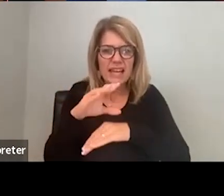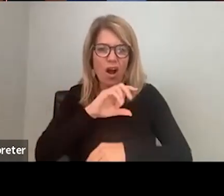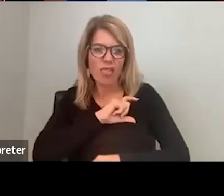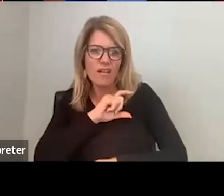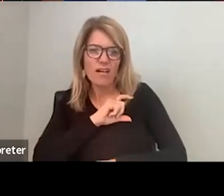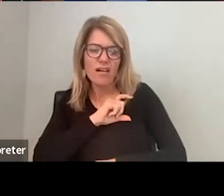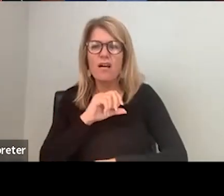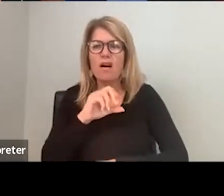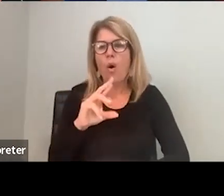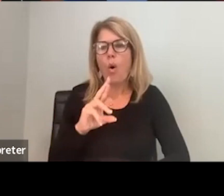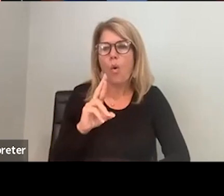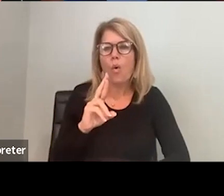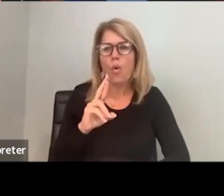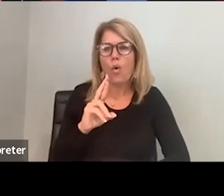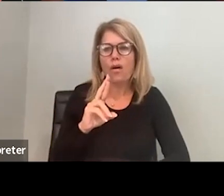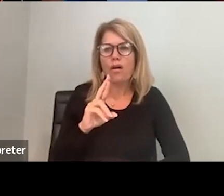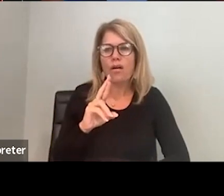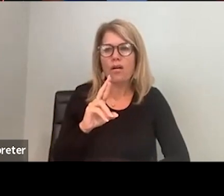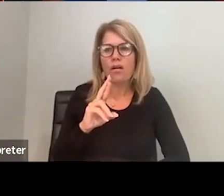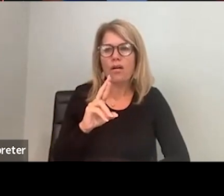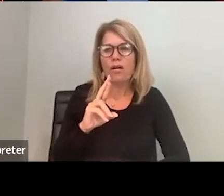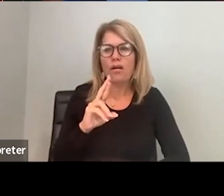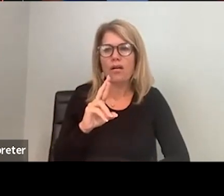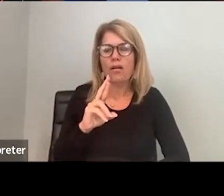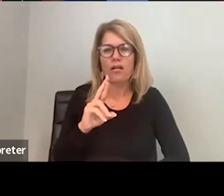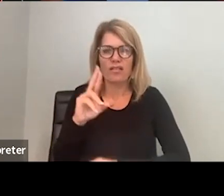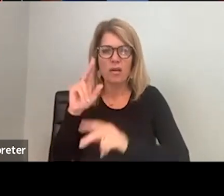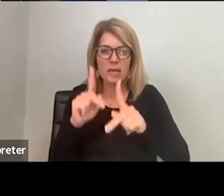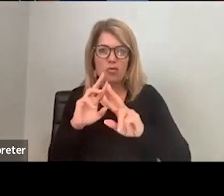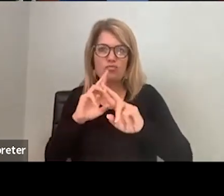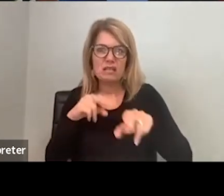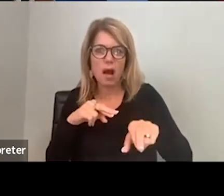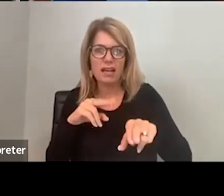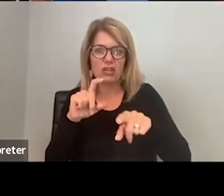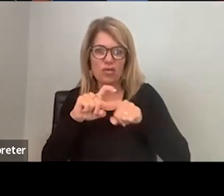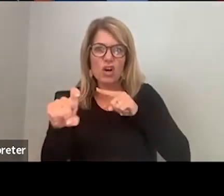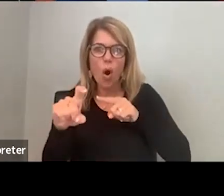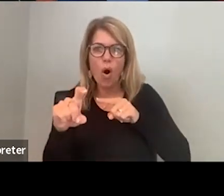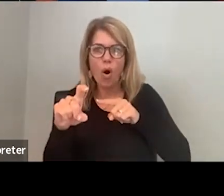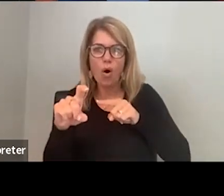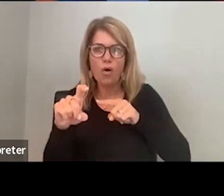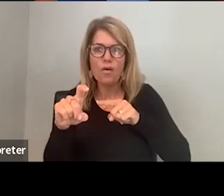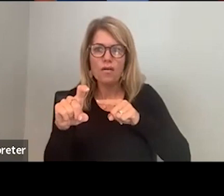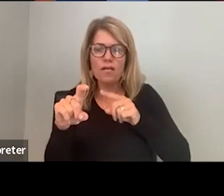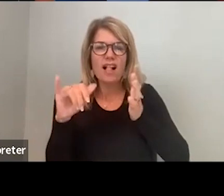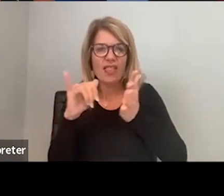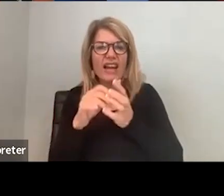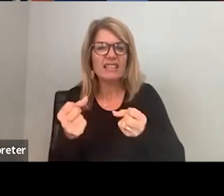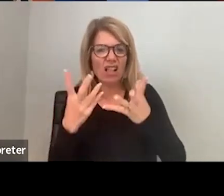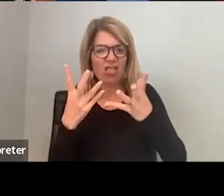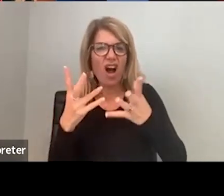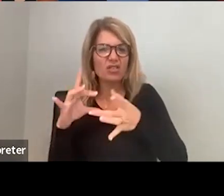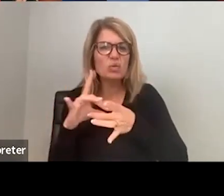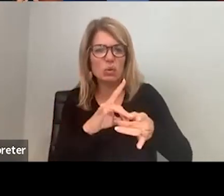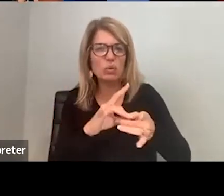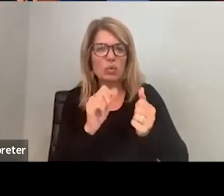police or those who are responding to the calls and resources in the community. And that has a lot to do with the trust that is required